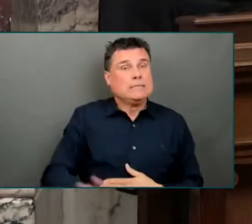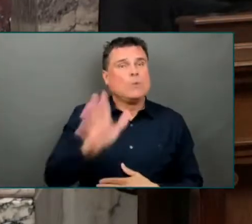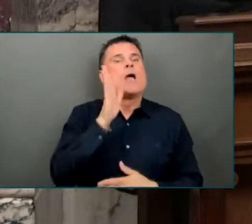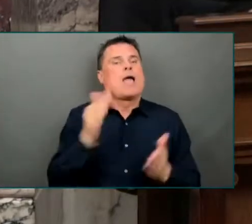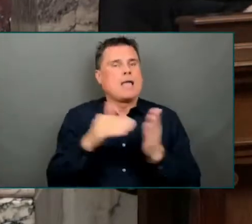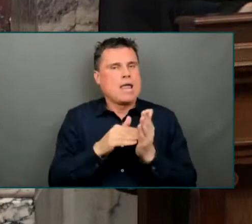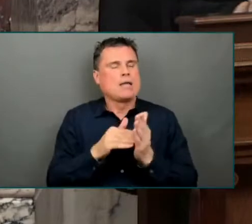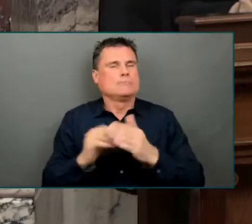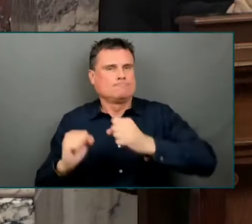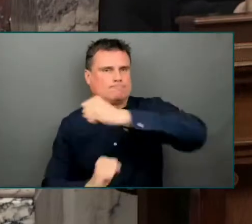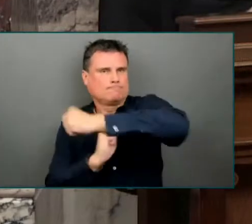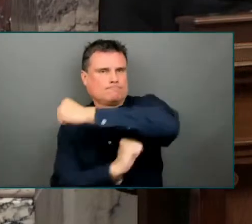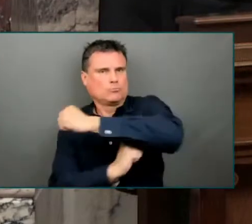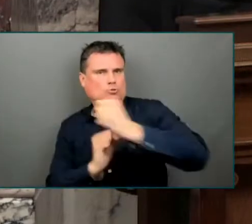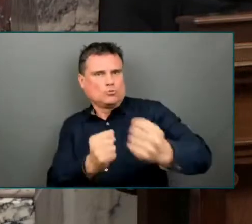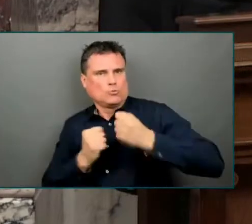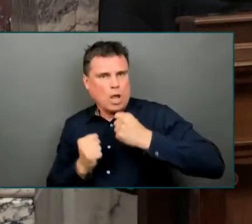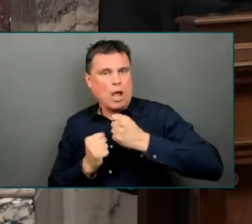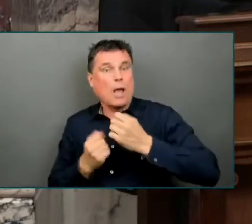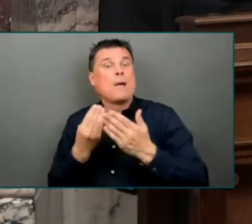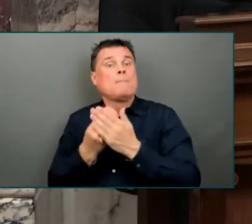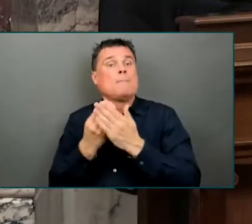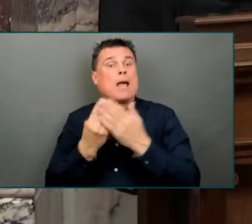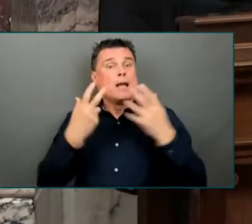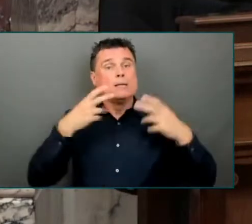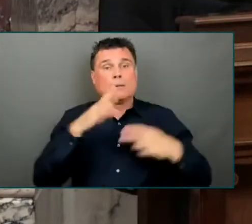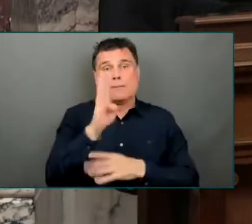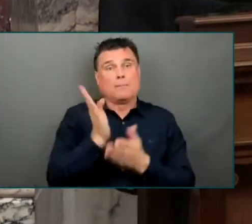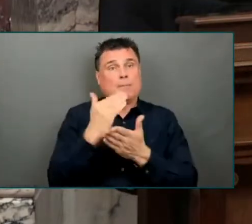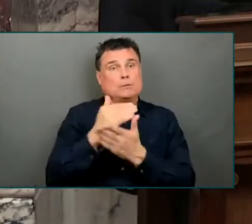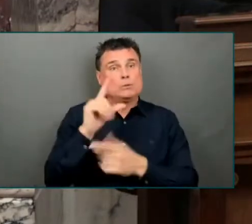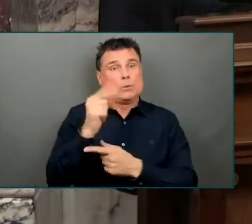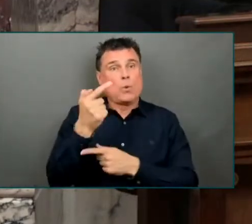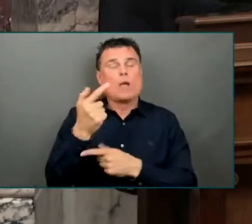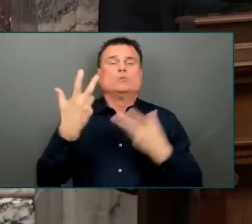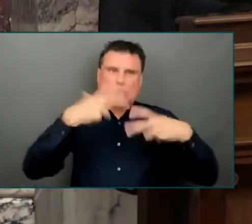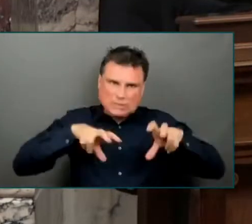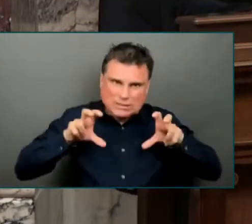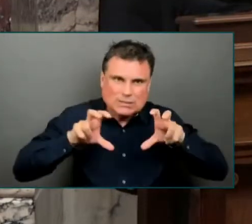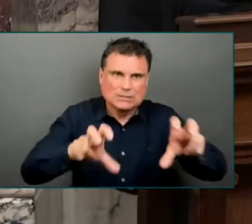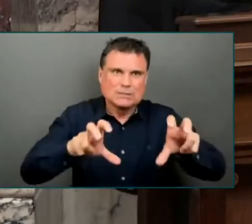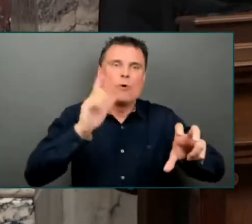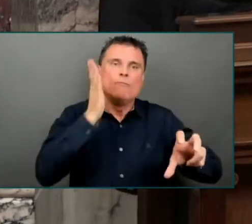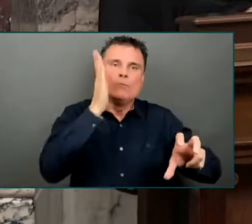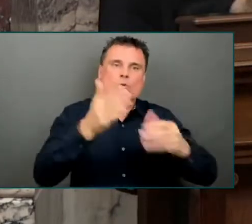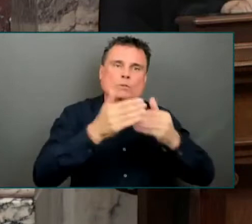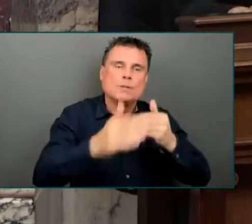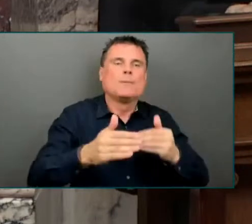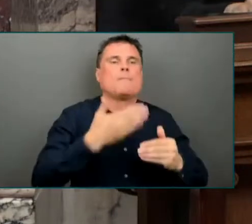to build a bridge to the better days ahead, and I look forward to crossing it together.